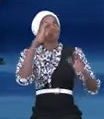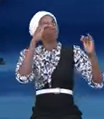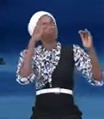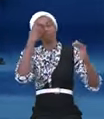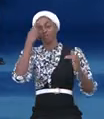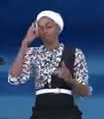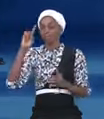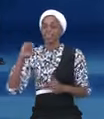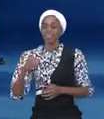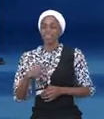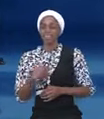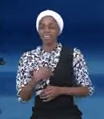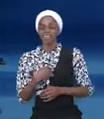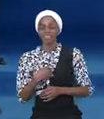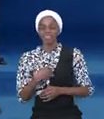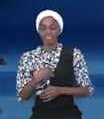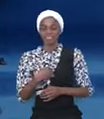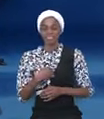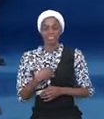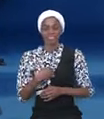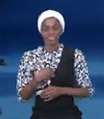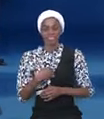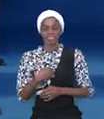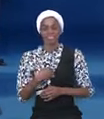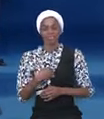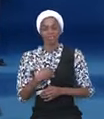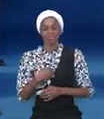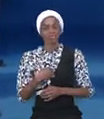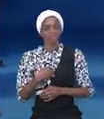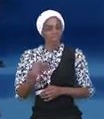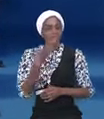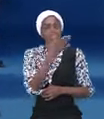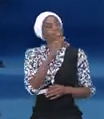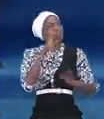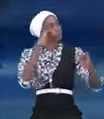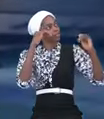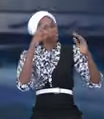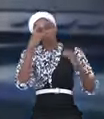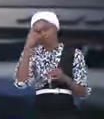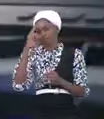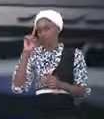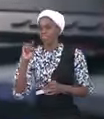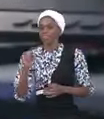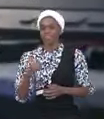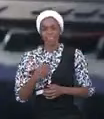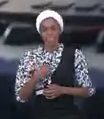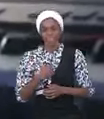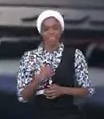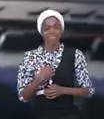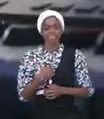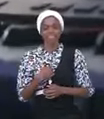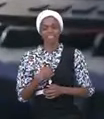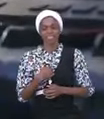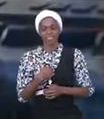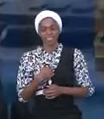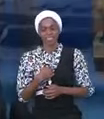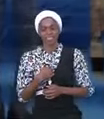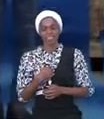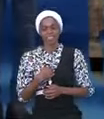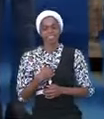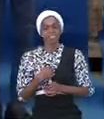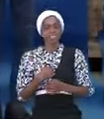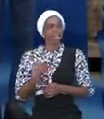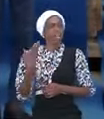There is hope for me. That's your reality. There is hope. There is hope for me. There is hope for